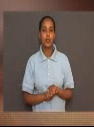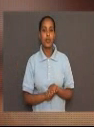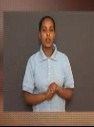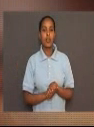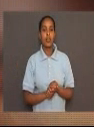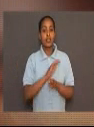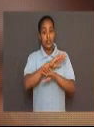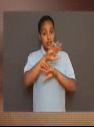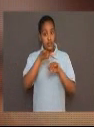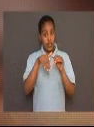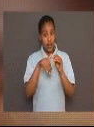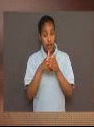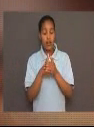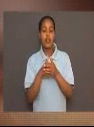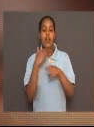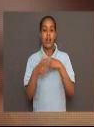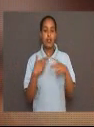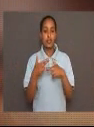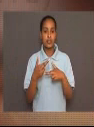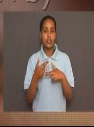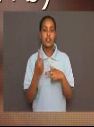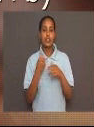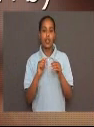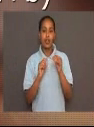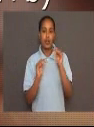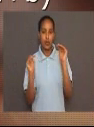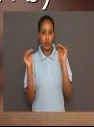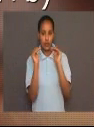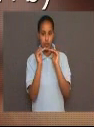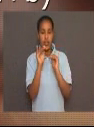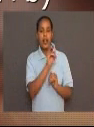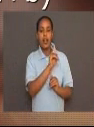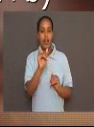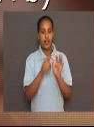For a general reaction, the equation looks like this.